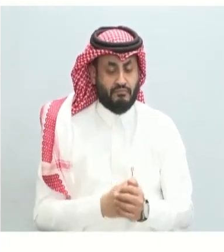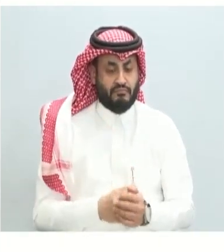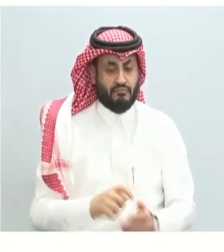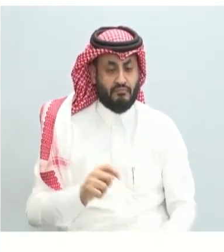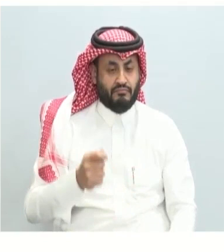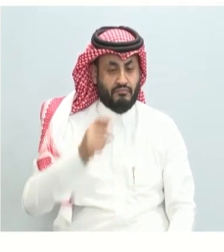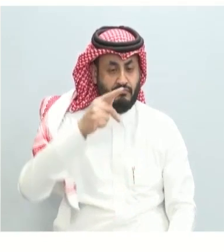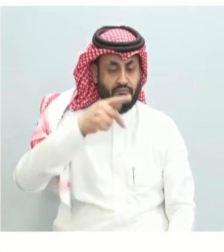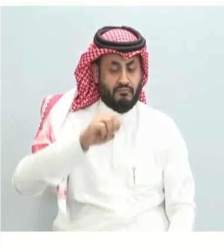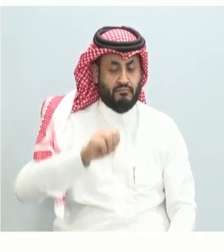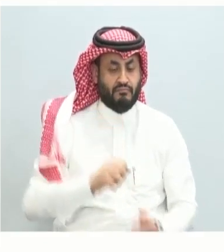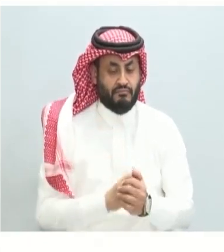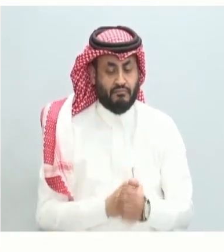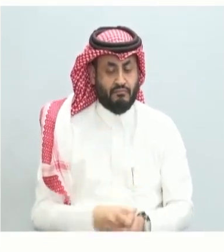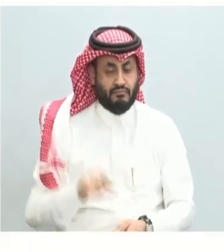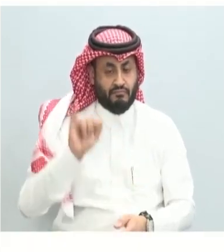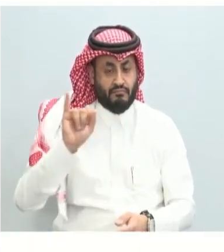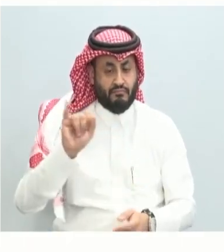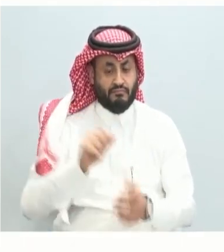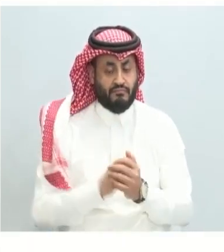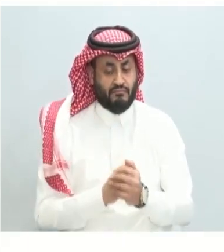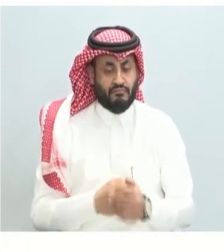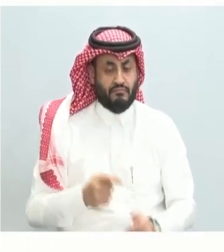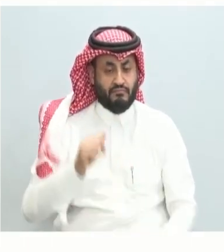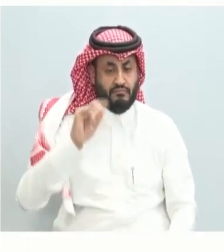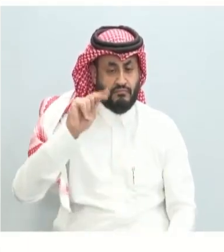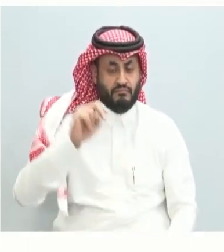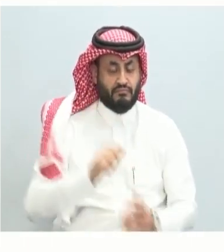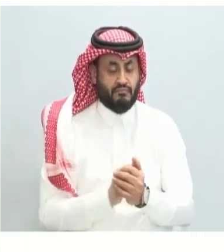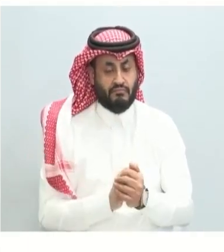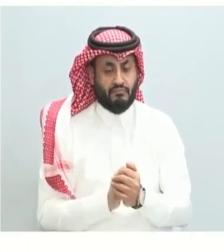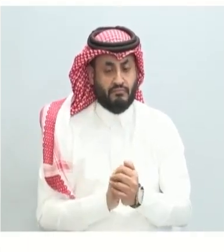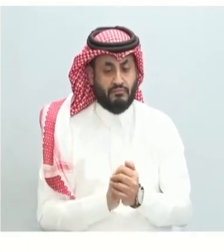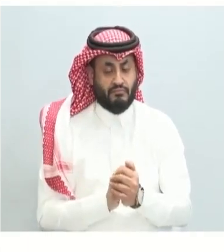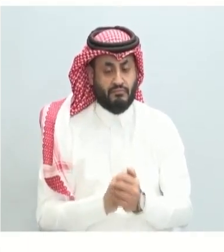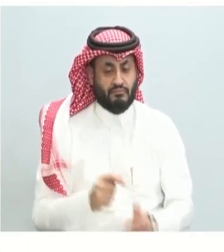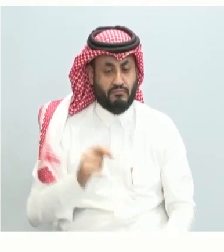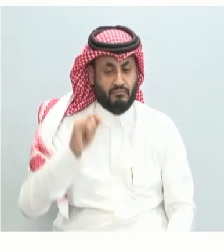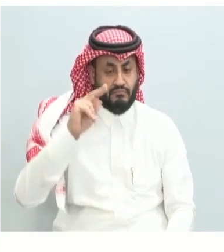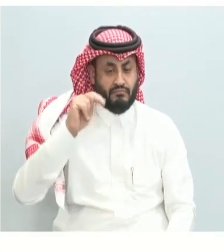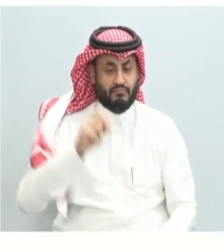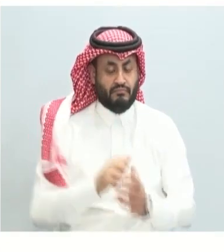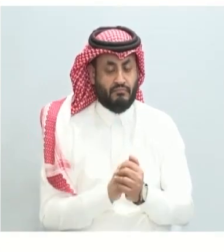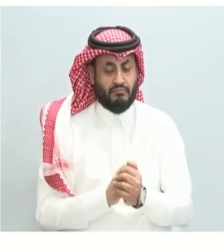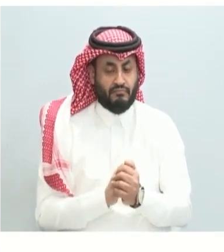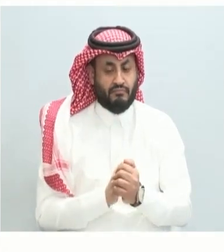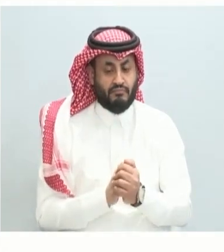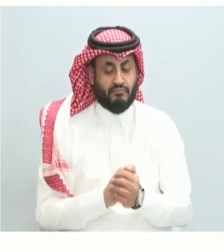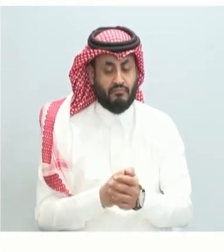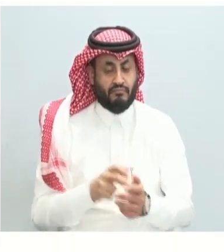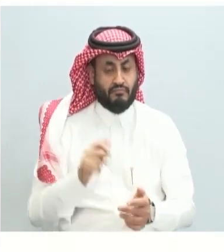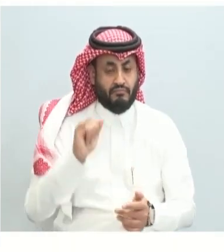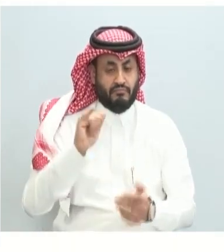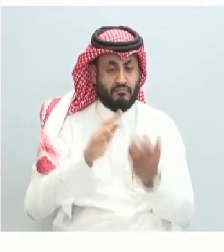tape. I as in pen, pen.